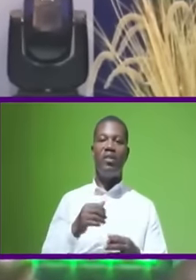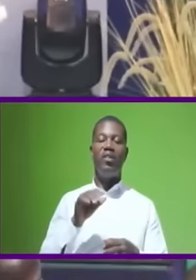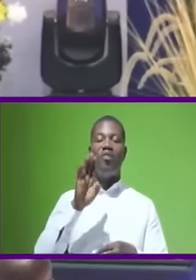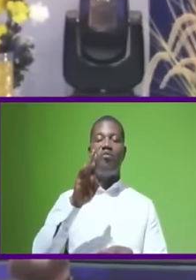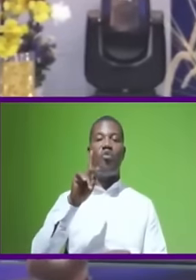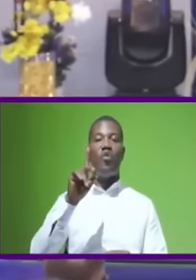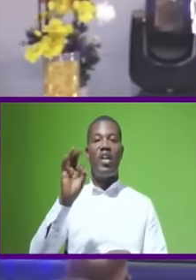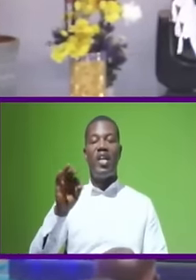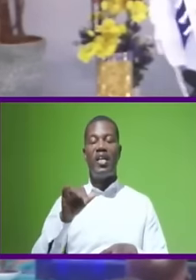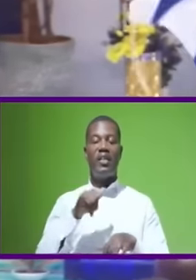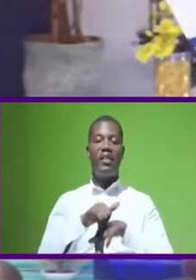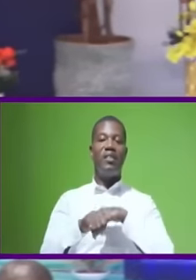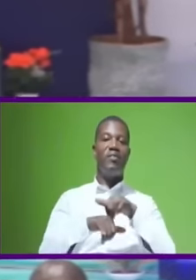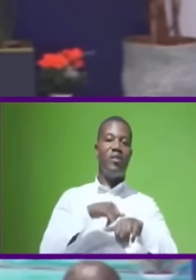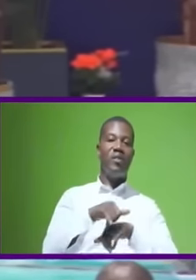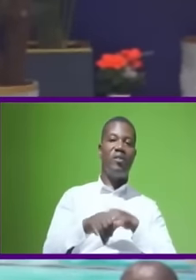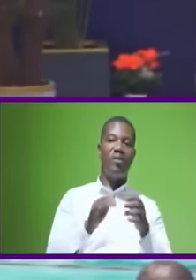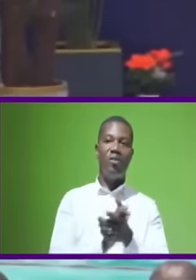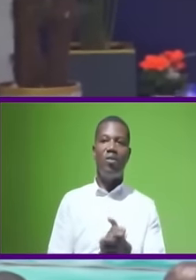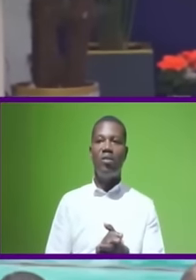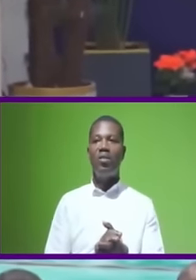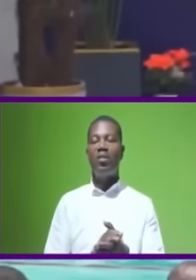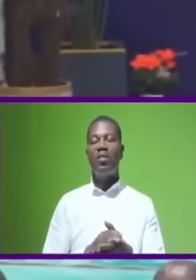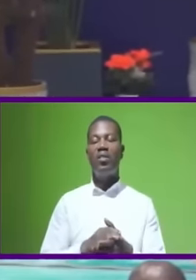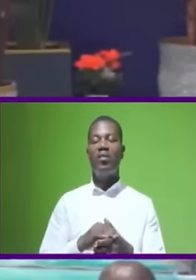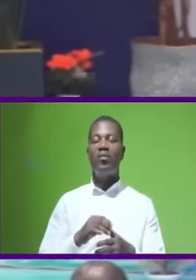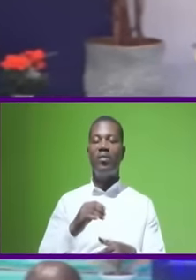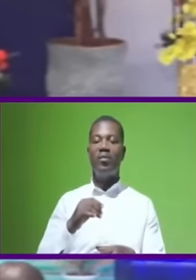Philadelphia, every scam and fraudulent act,